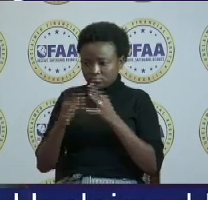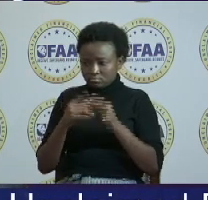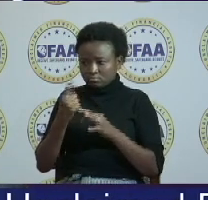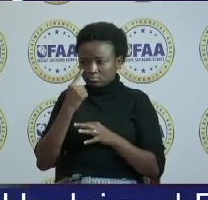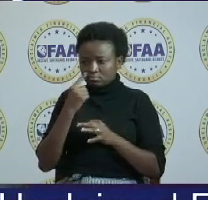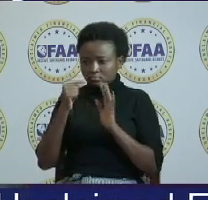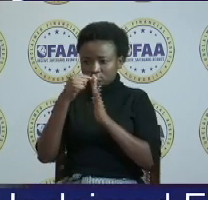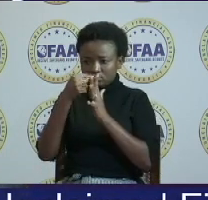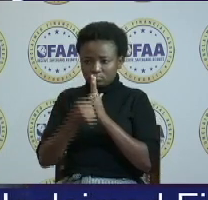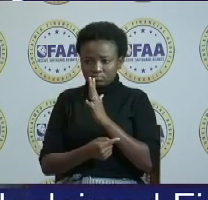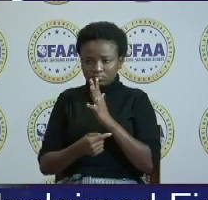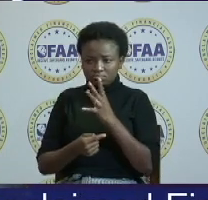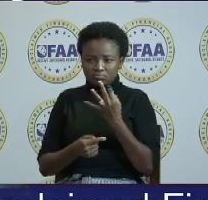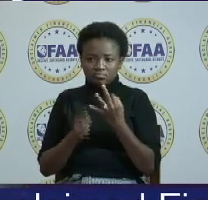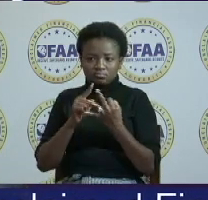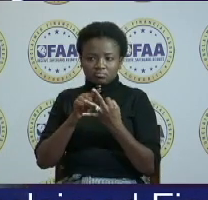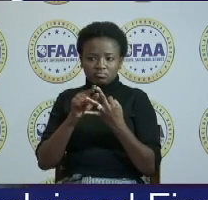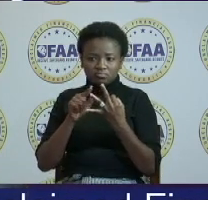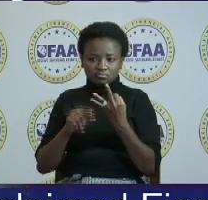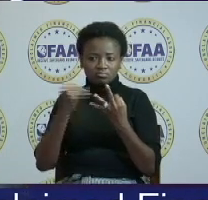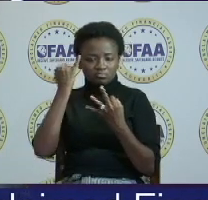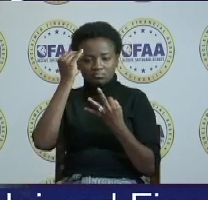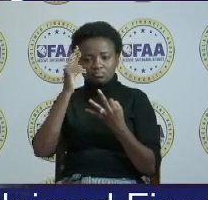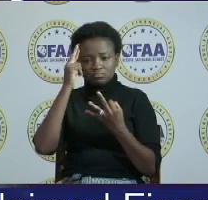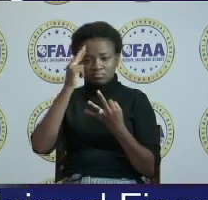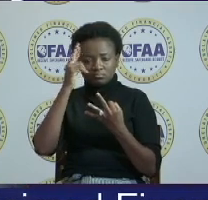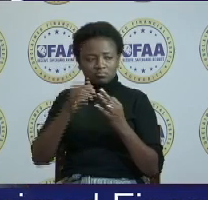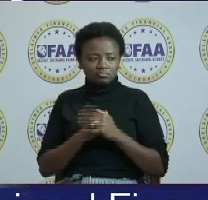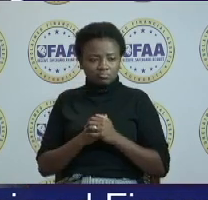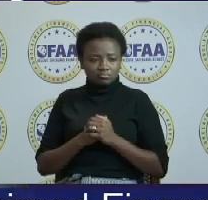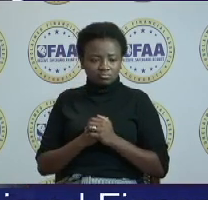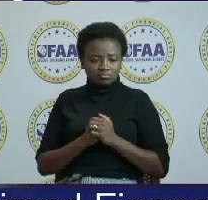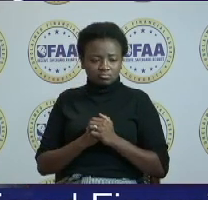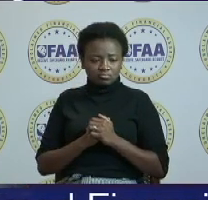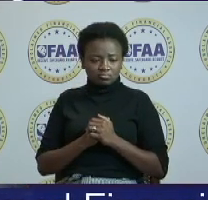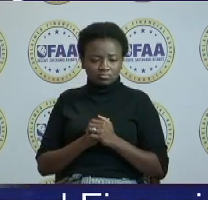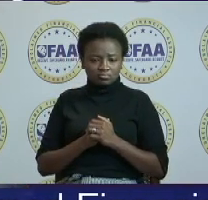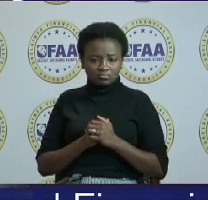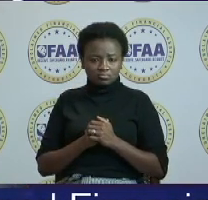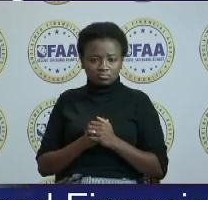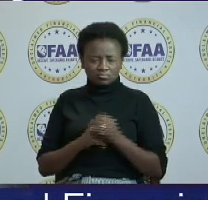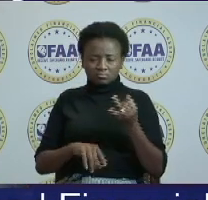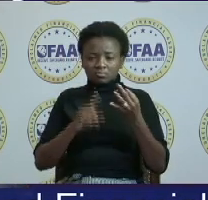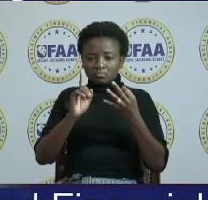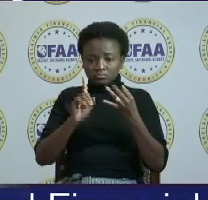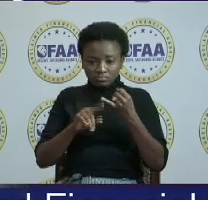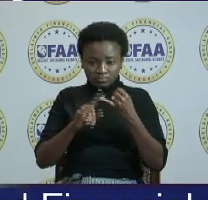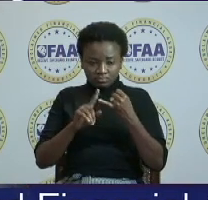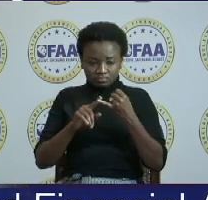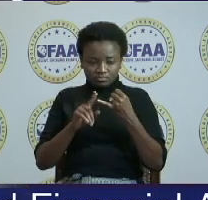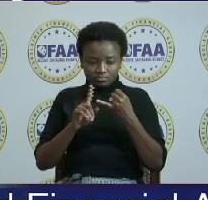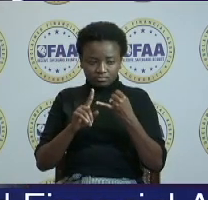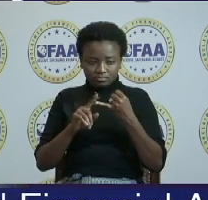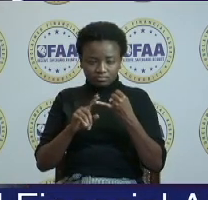three factors that I would say a big bottleneck to reunification. Number one, and I did allude